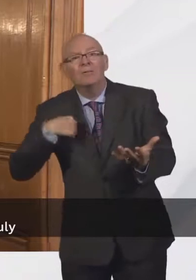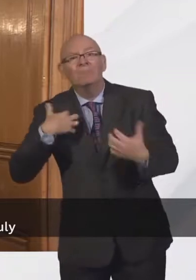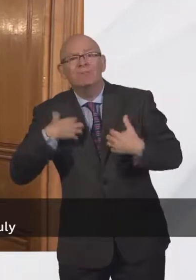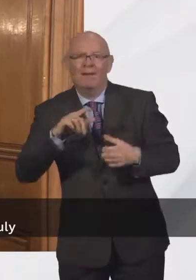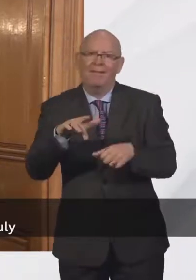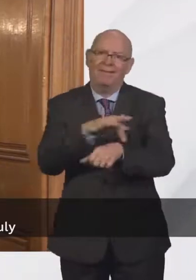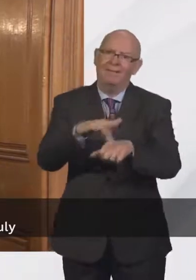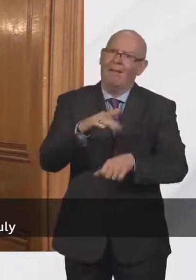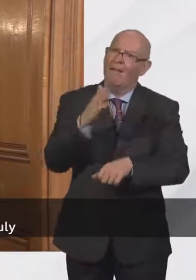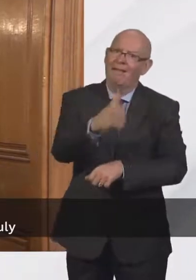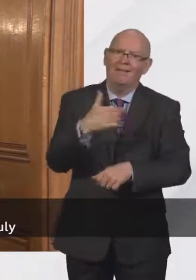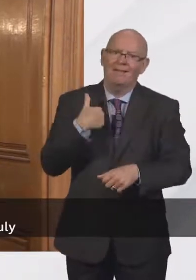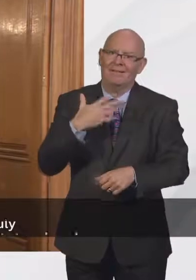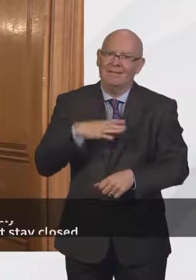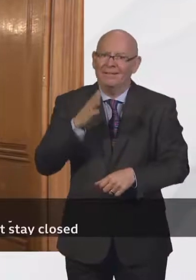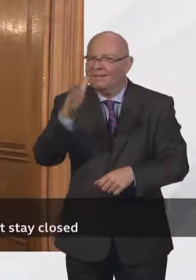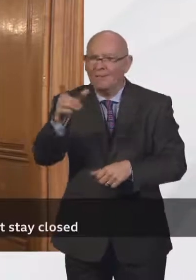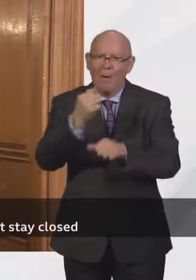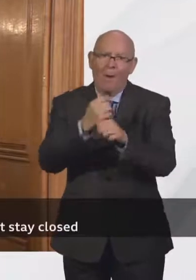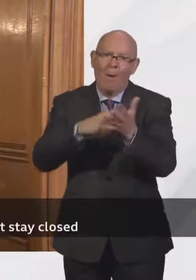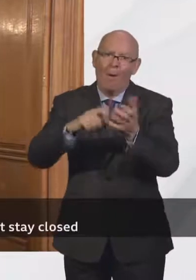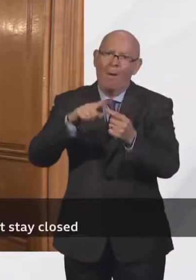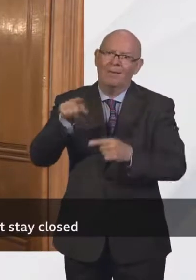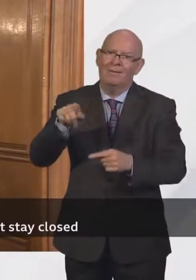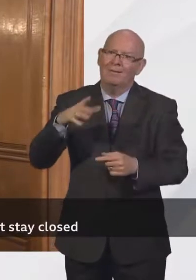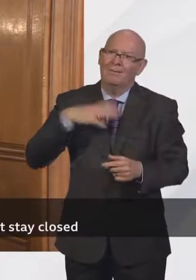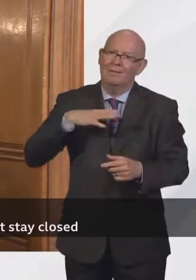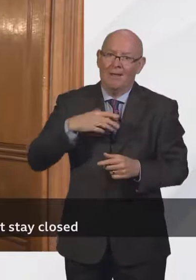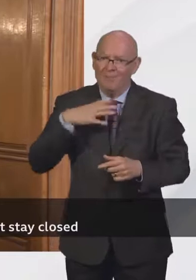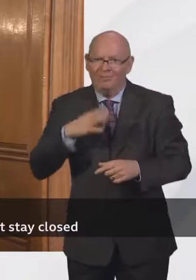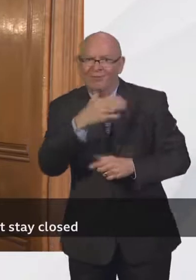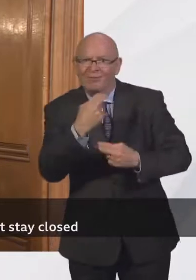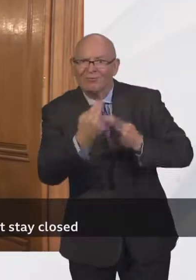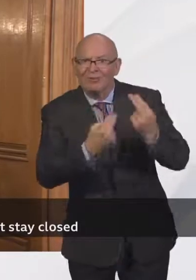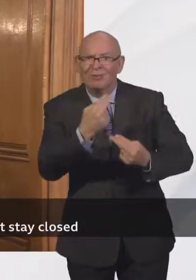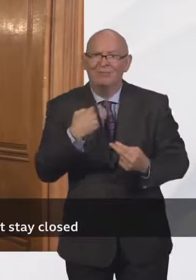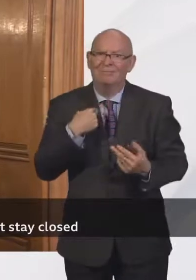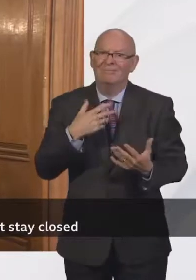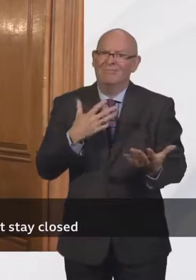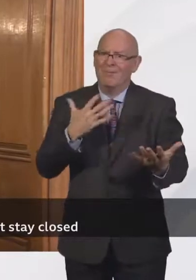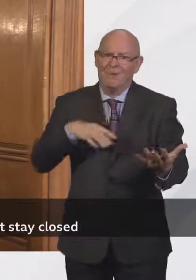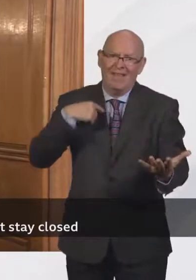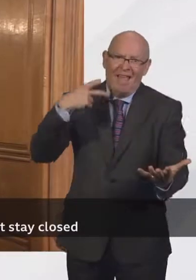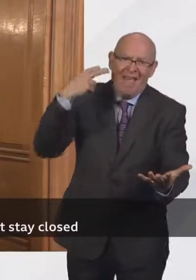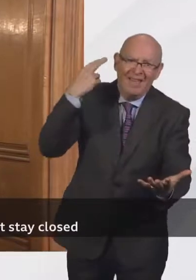that we are working on all of these things. We are working with all the